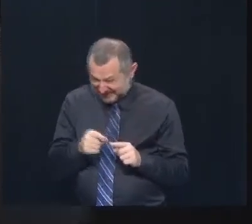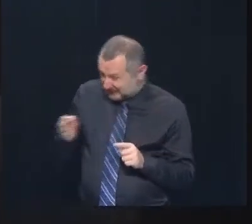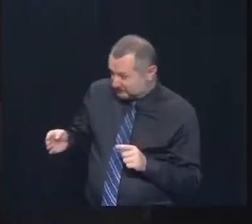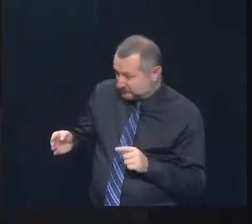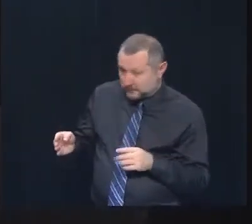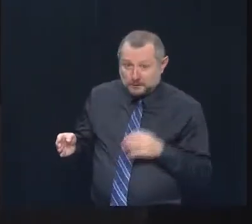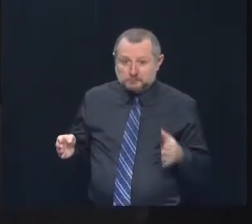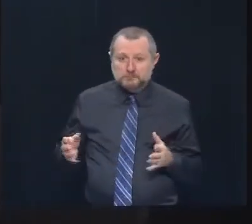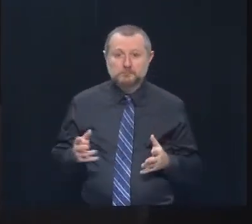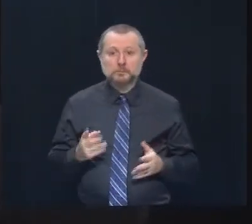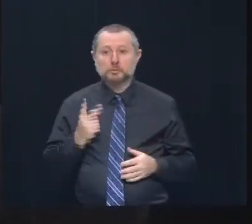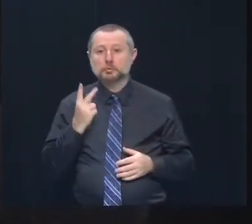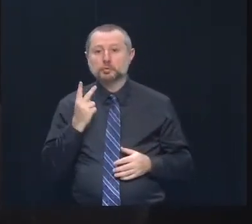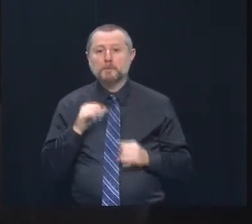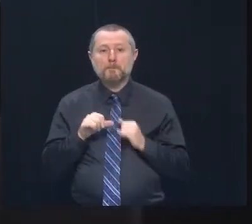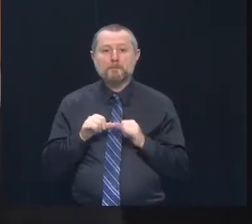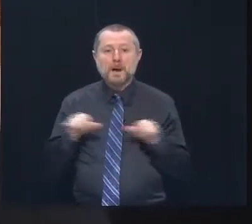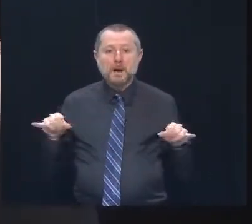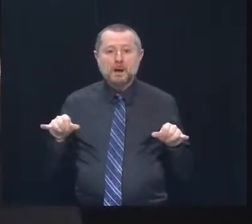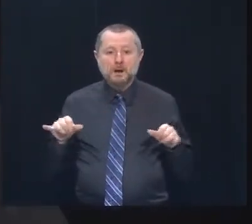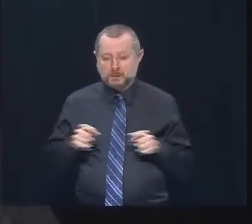2 miles away.